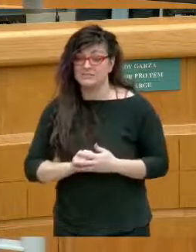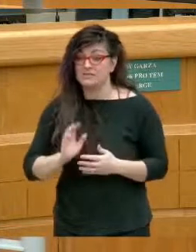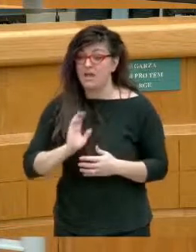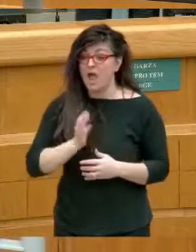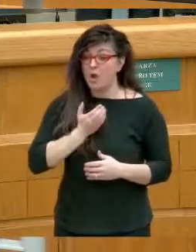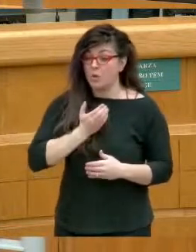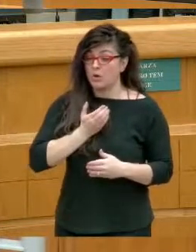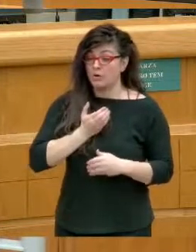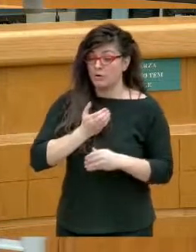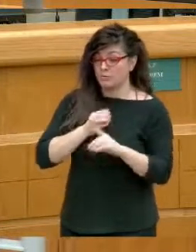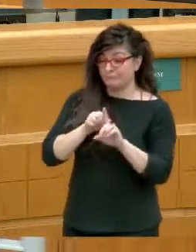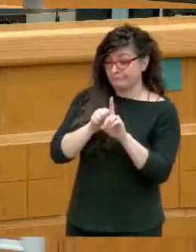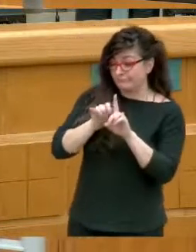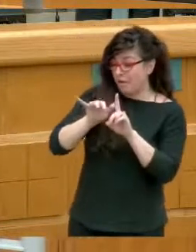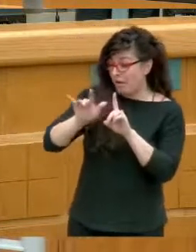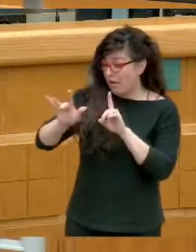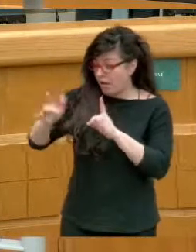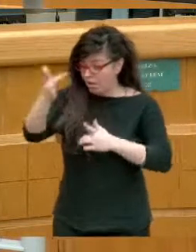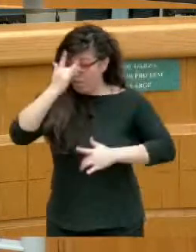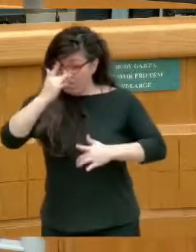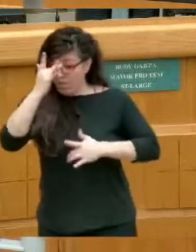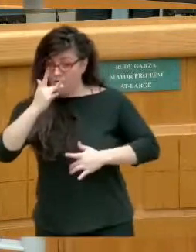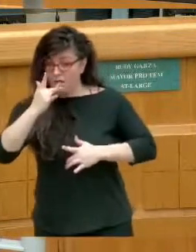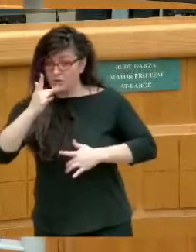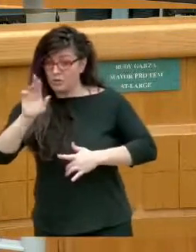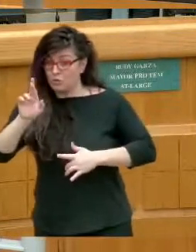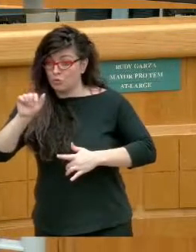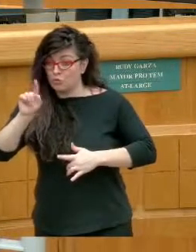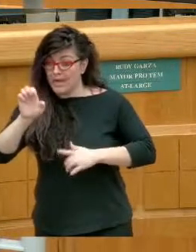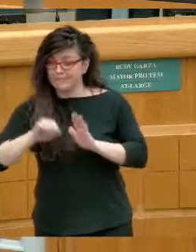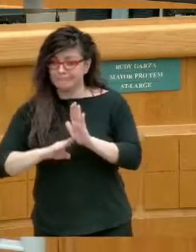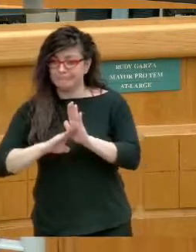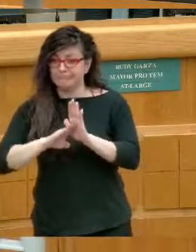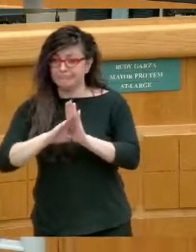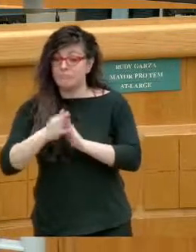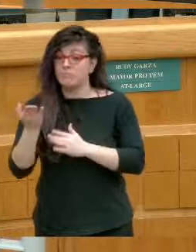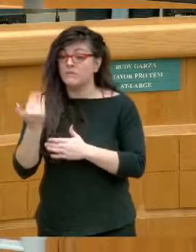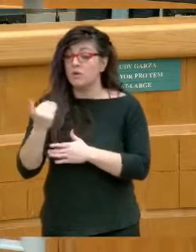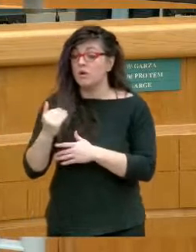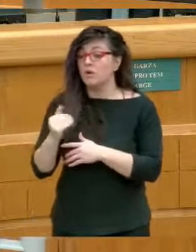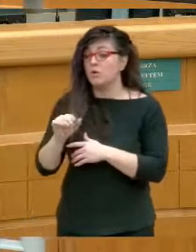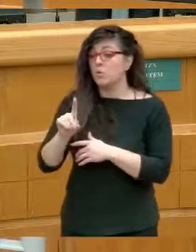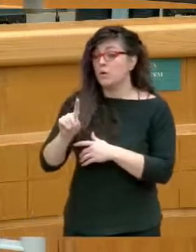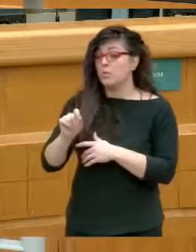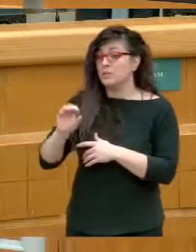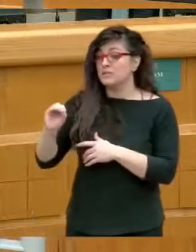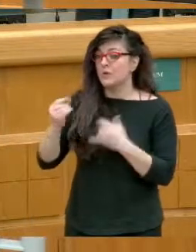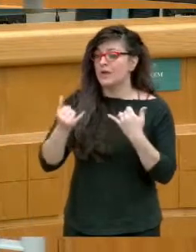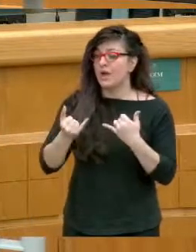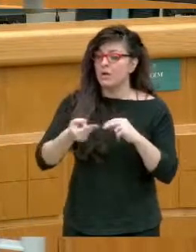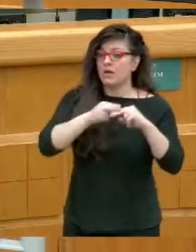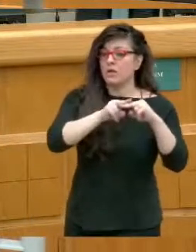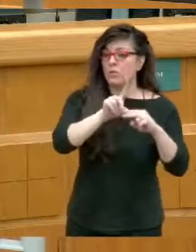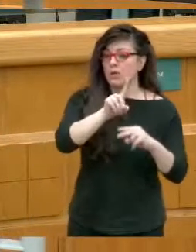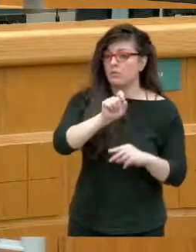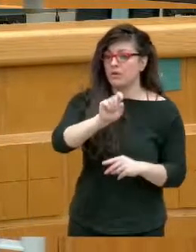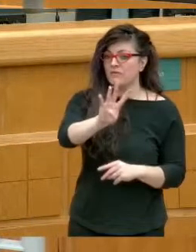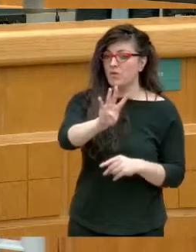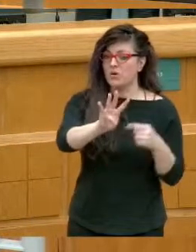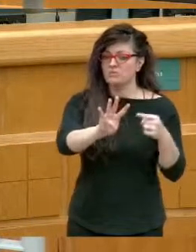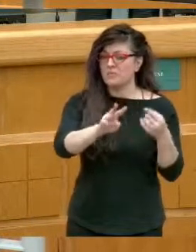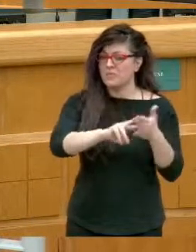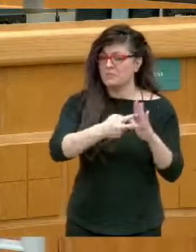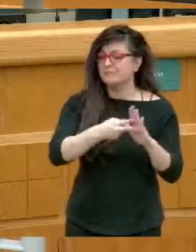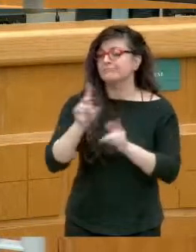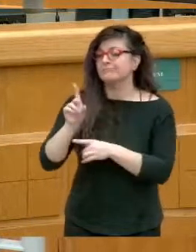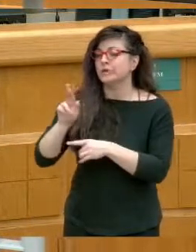was below 1.0 at one point. Now it's up to 1.4, and Dr. Bird will explain what that is if this is the